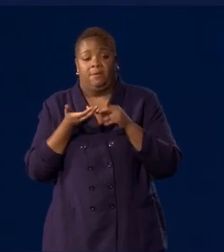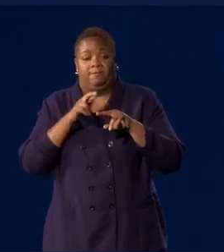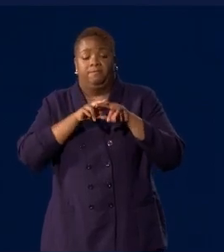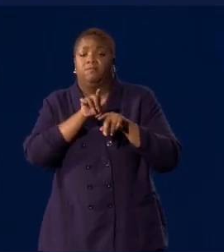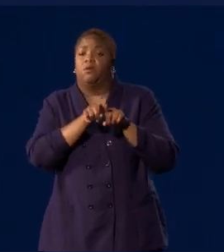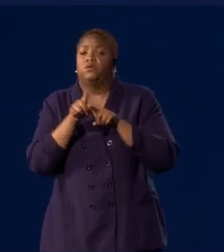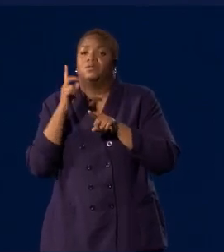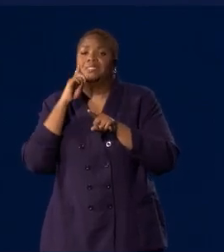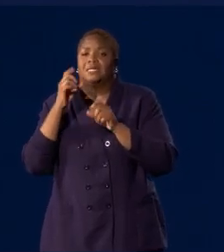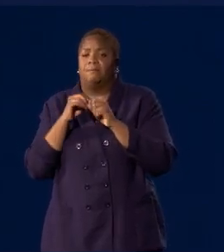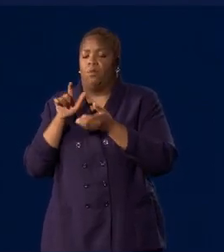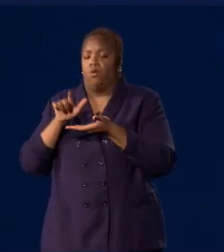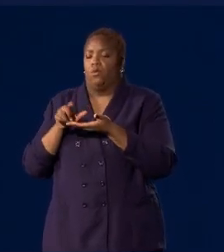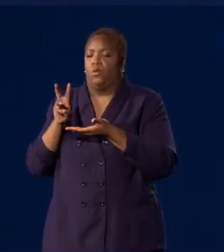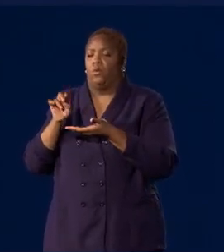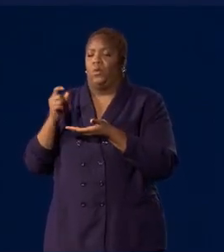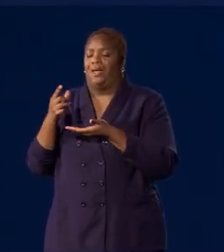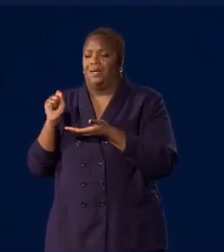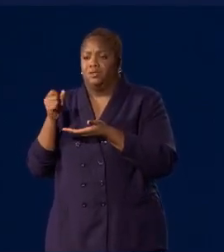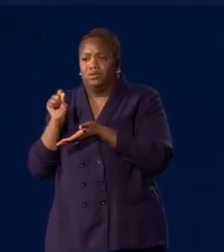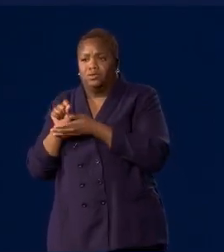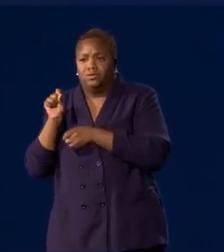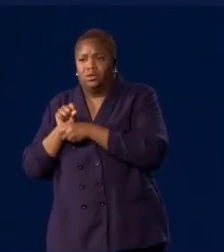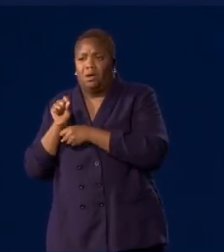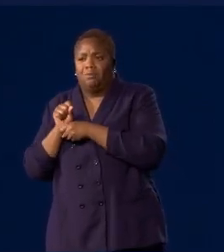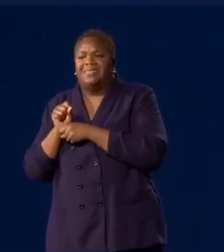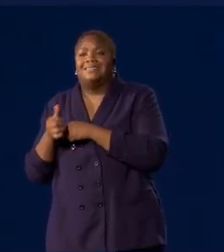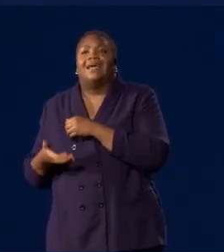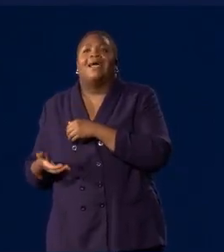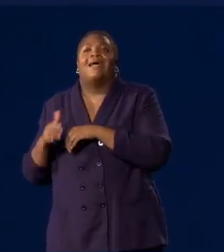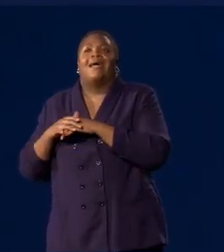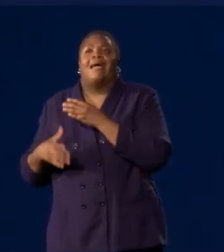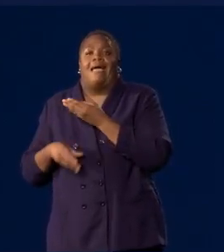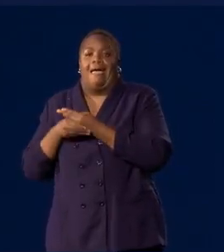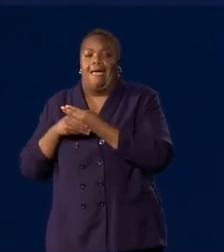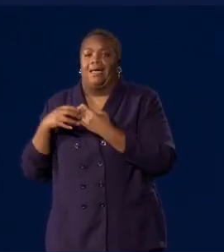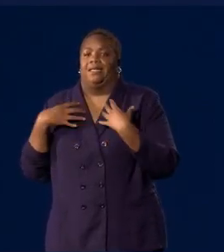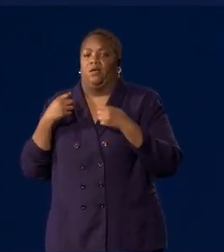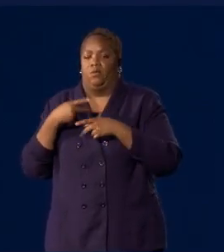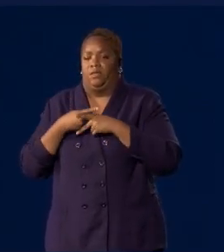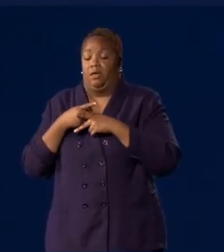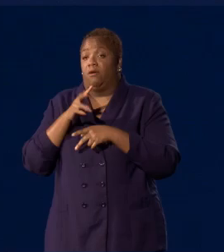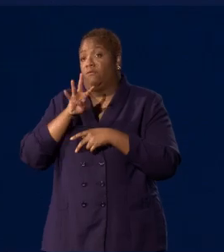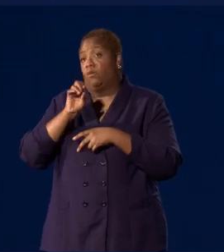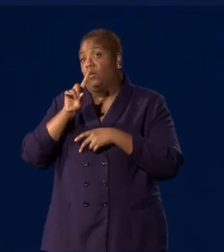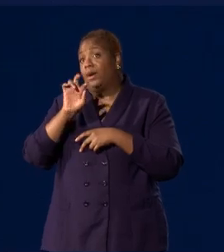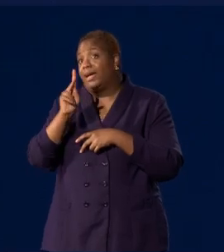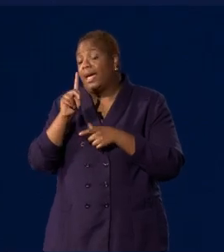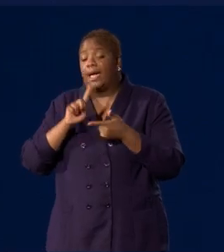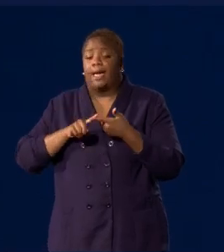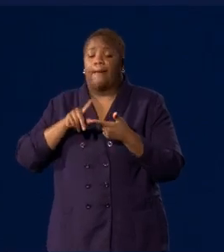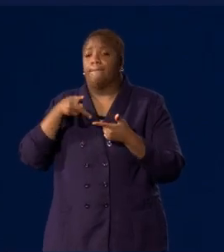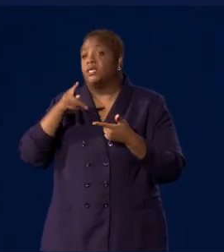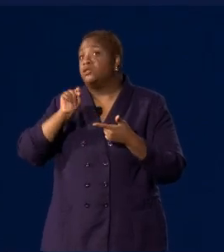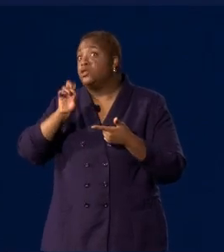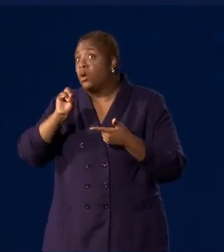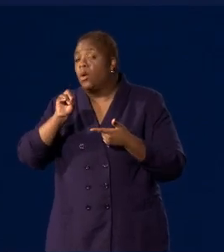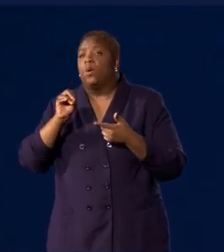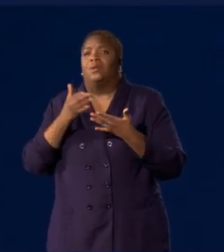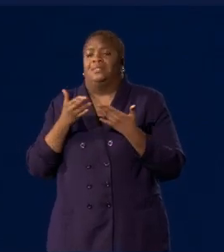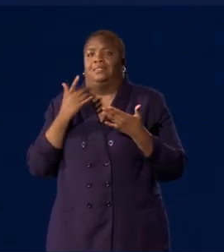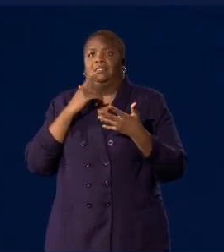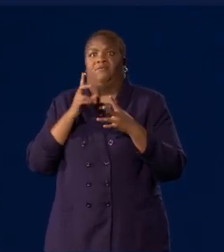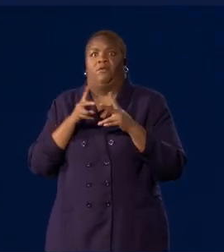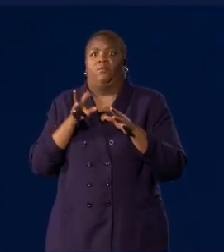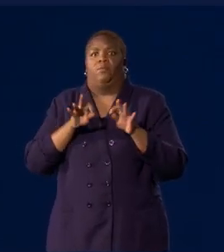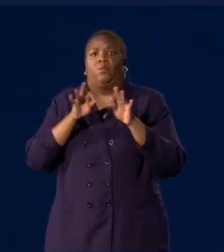lot of lower wage jobs adding benefits. We're talking healthcare, 401k, paid time off. All these things are really important to job